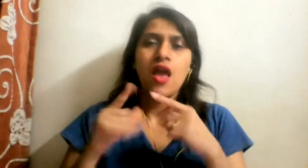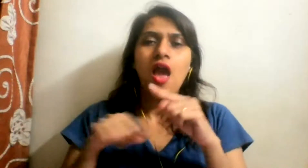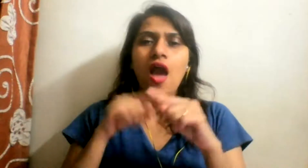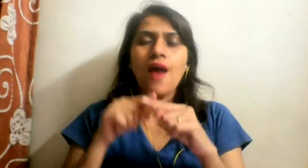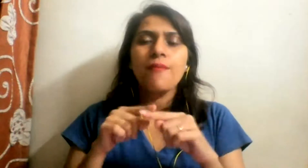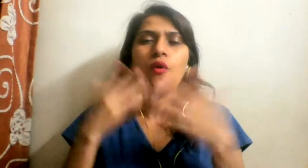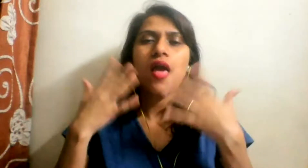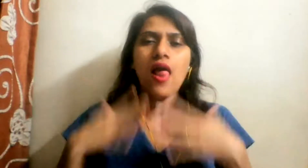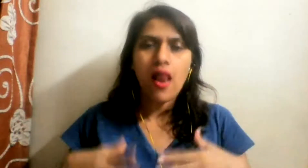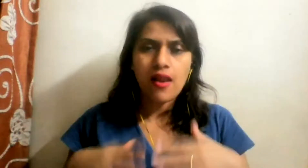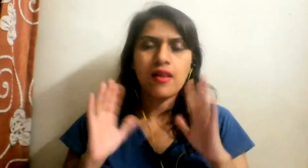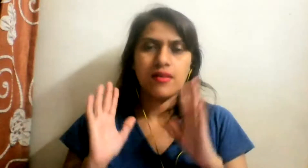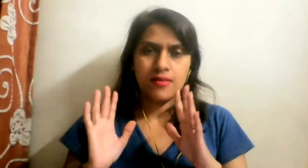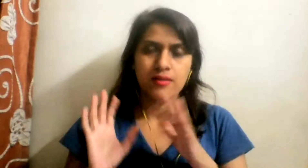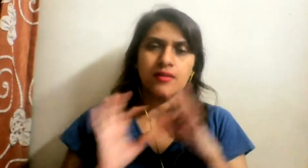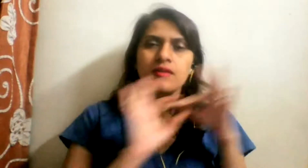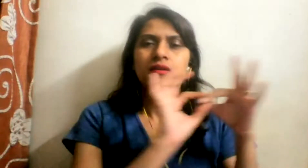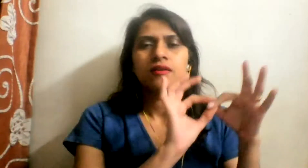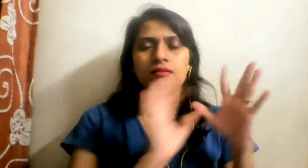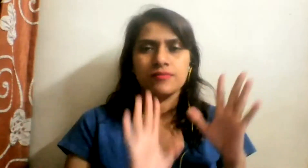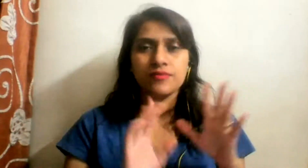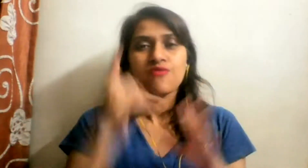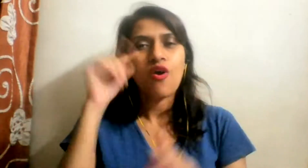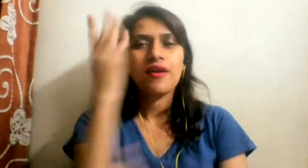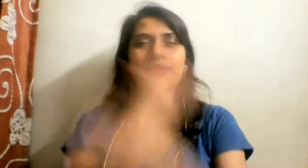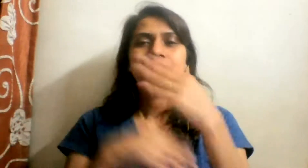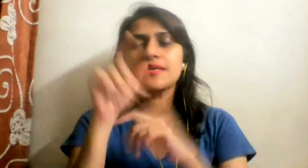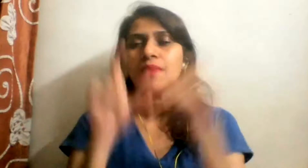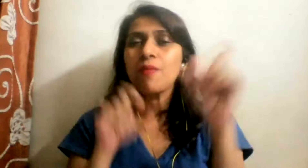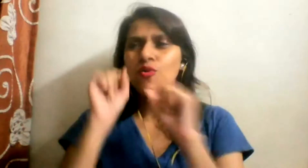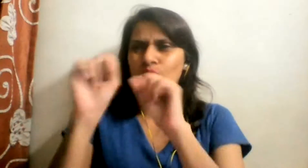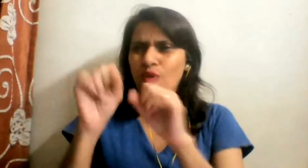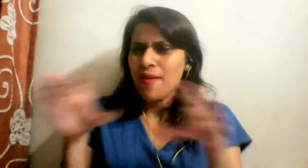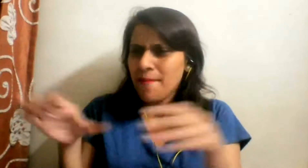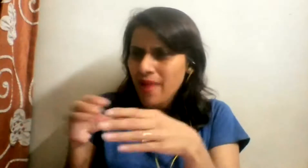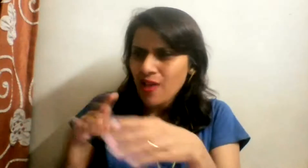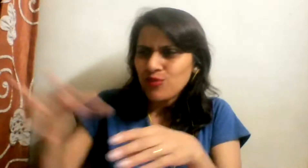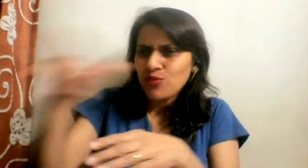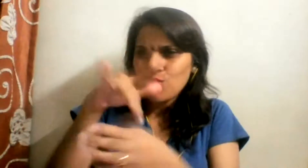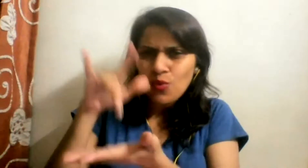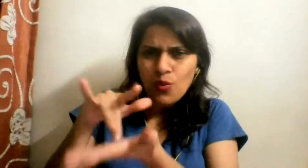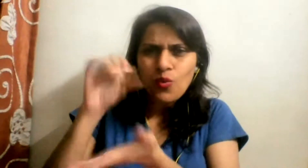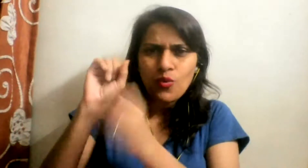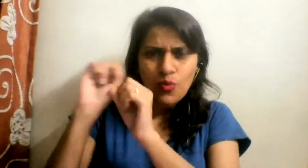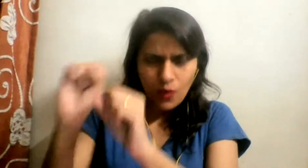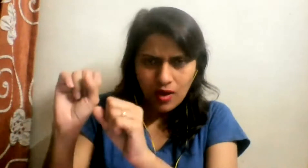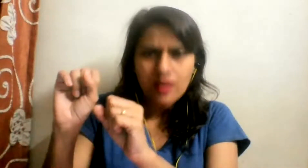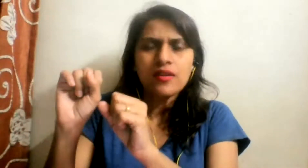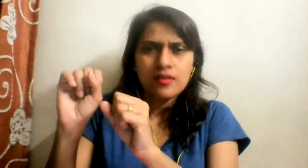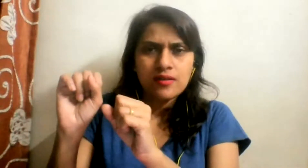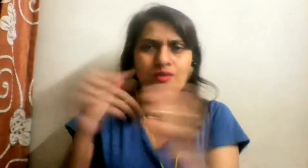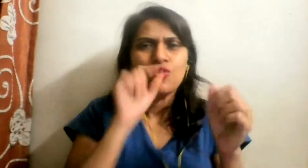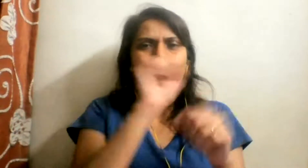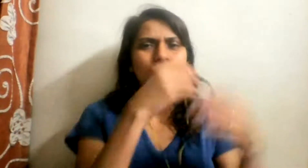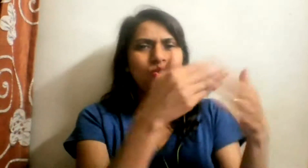reality on the health aspect of persons with disabilities in your community, in your area, and how do you think